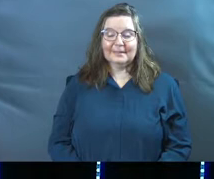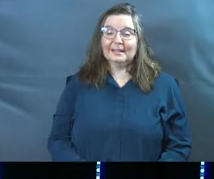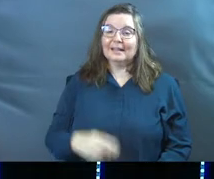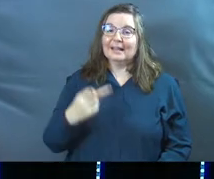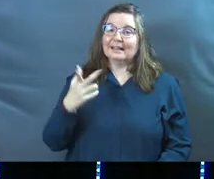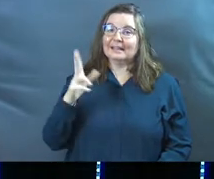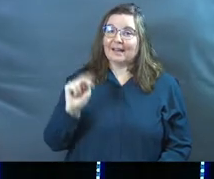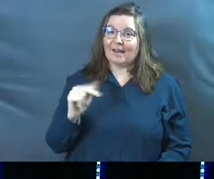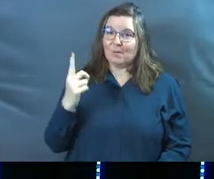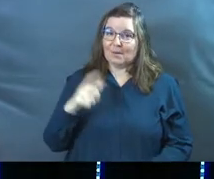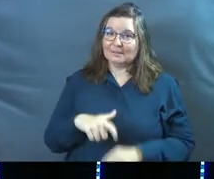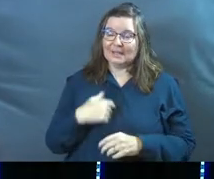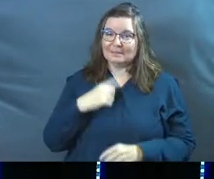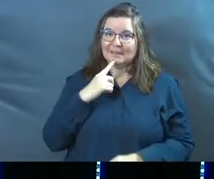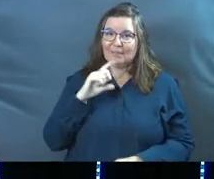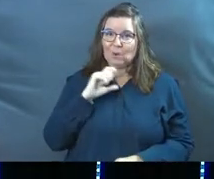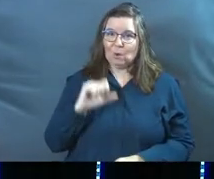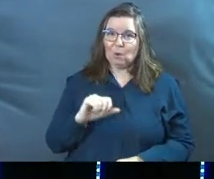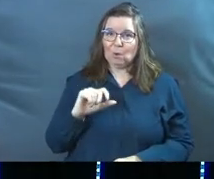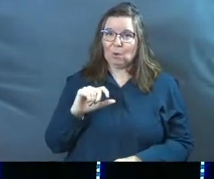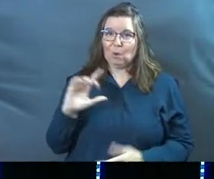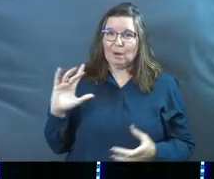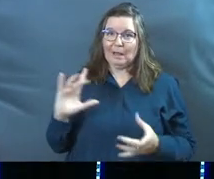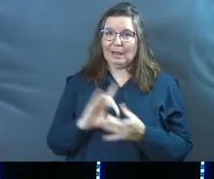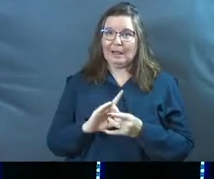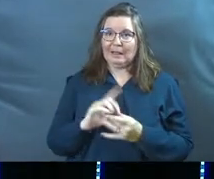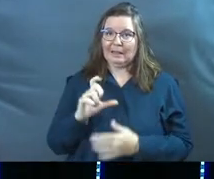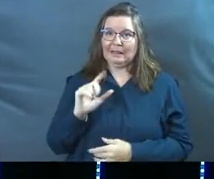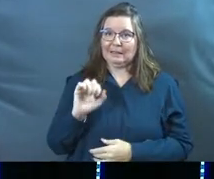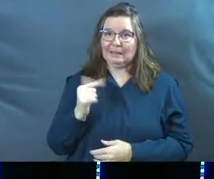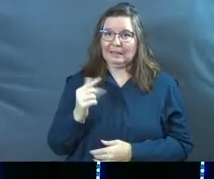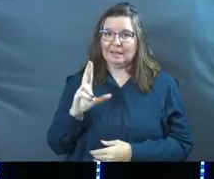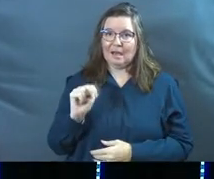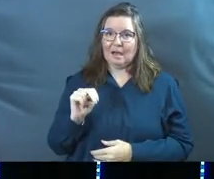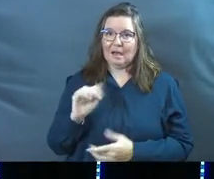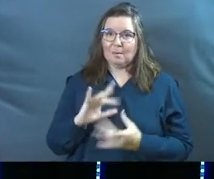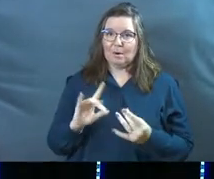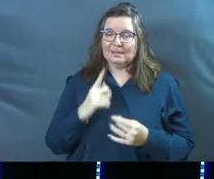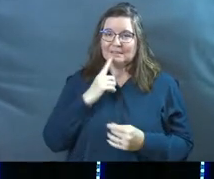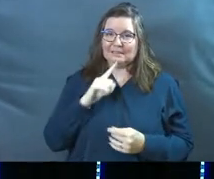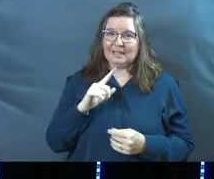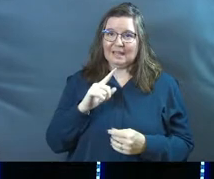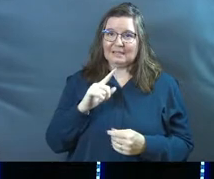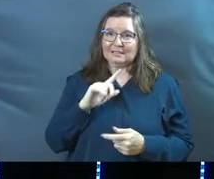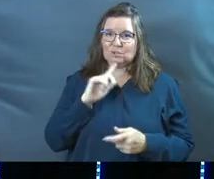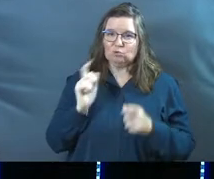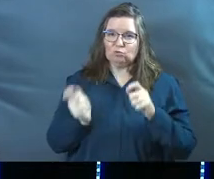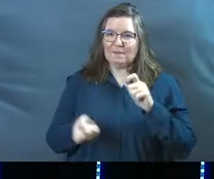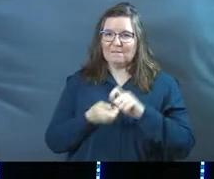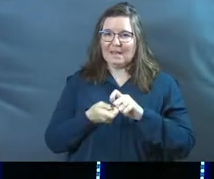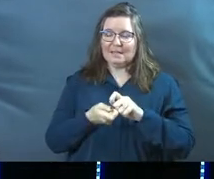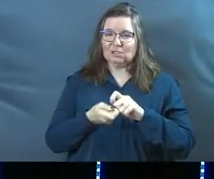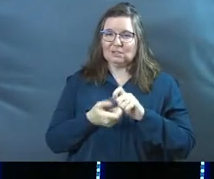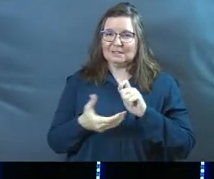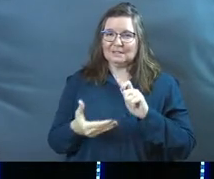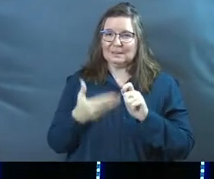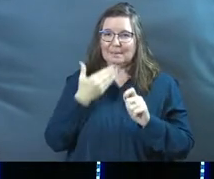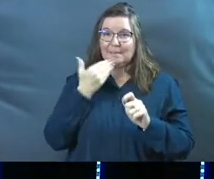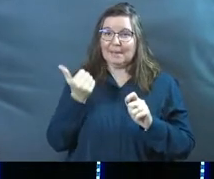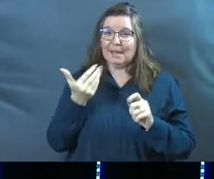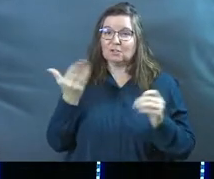Khan at one point says there's an old Klingon proverb that says revenge is a dish that is best served